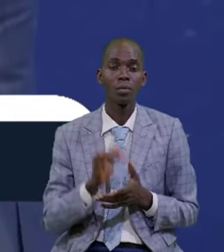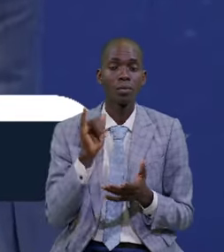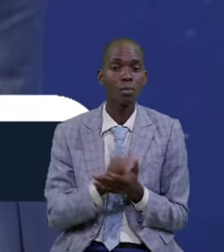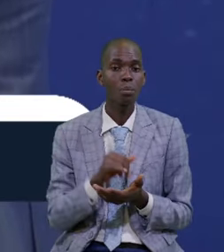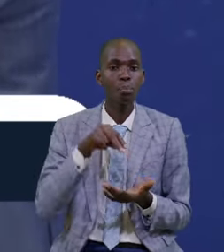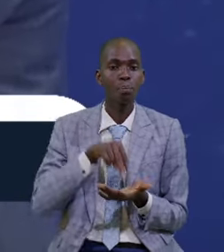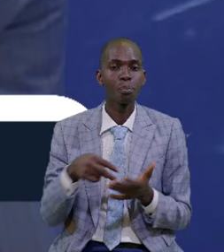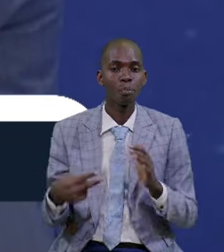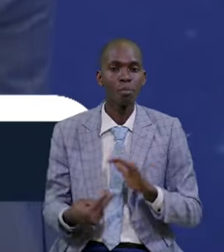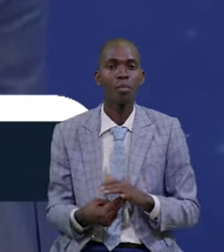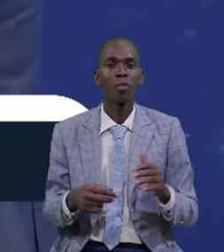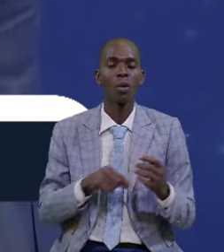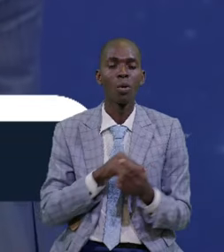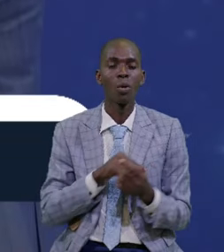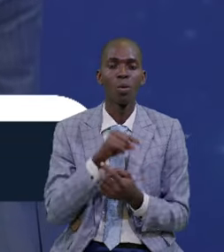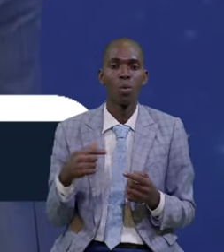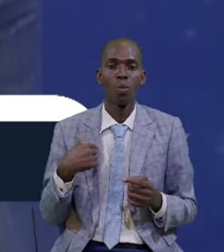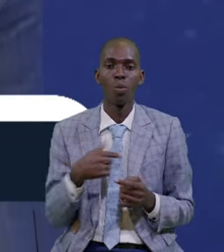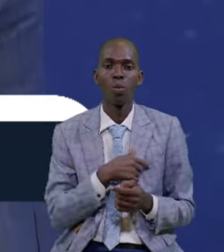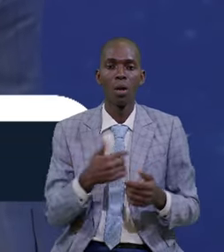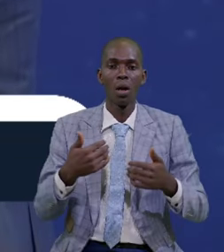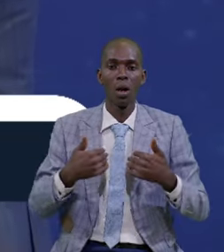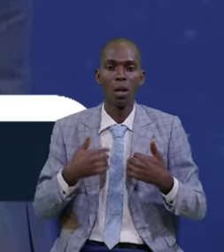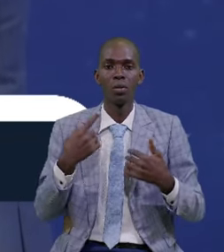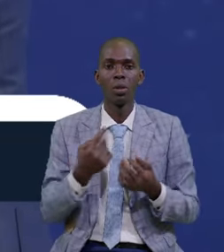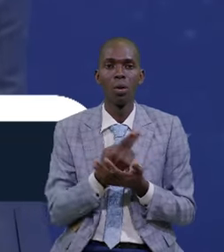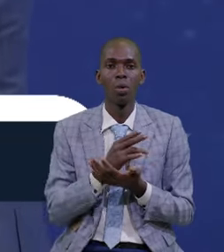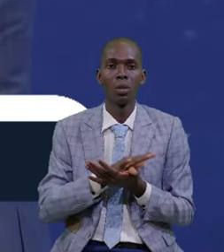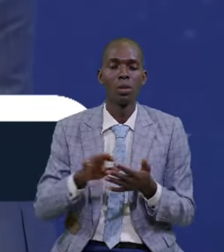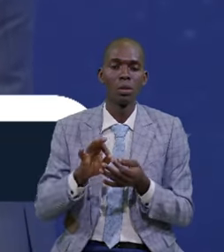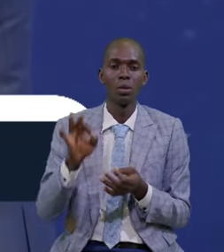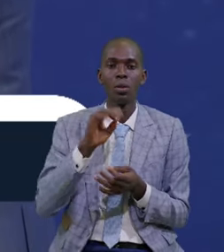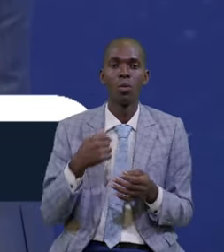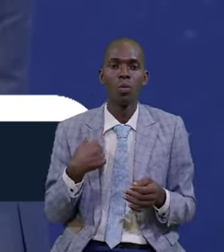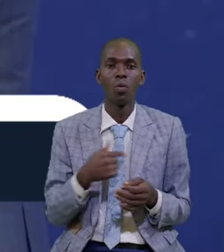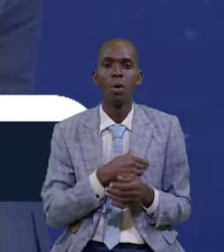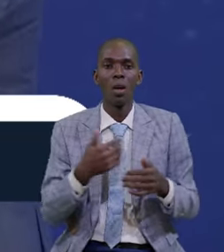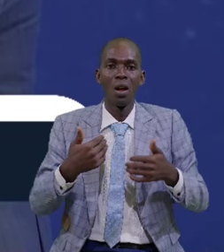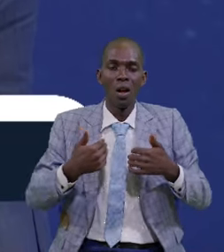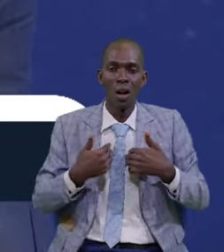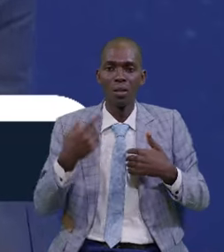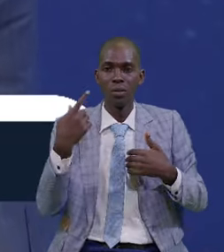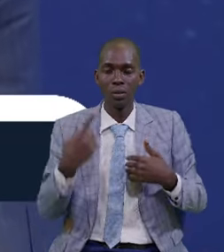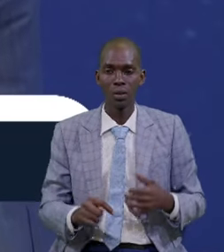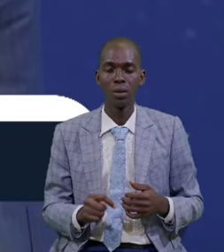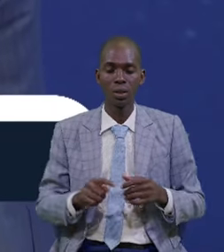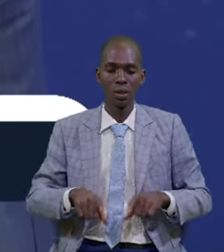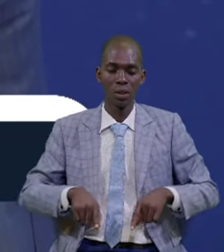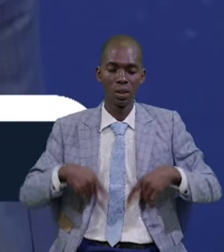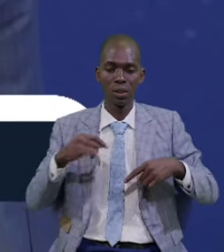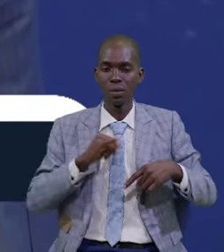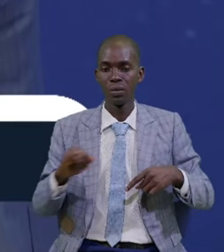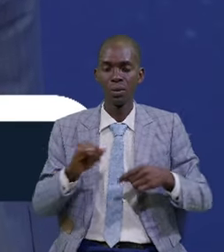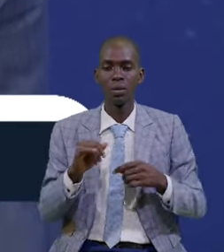that when we have the Holy Ghost, we have the resident comforter living